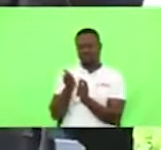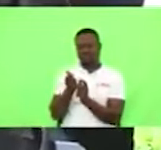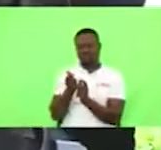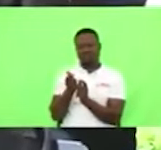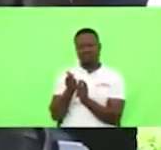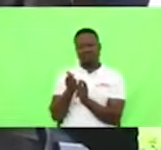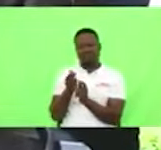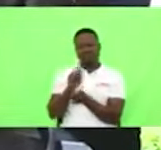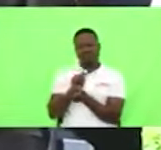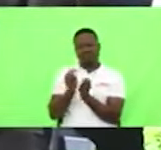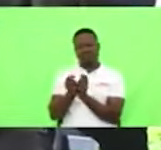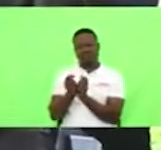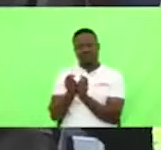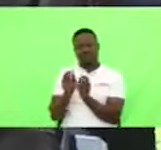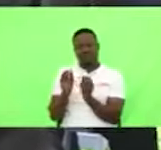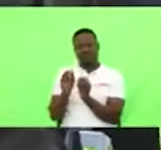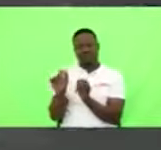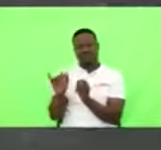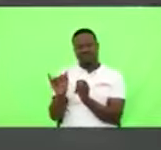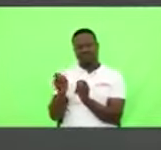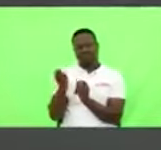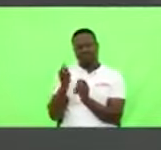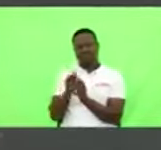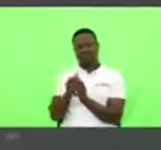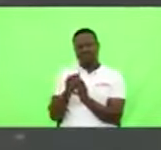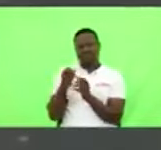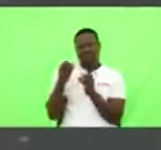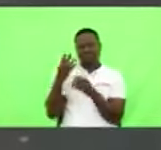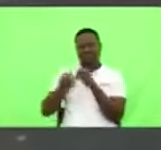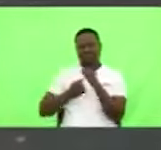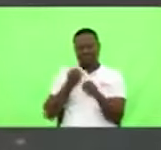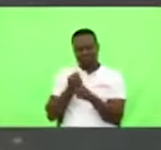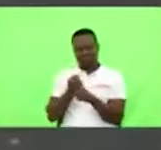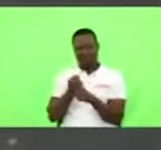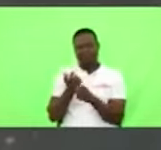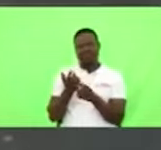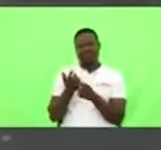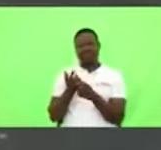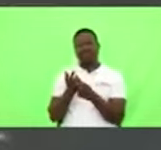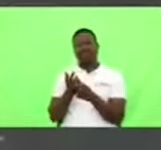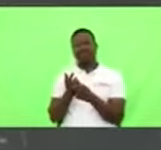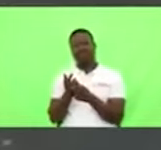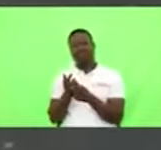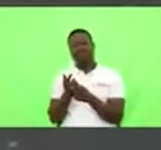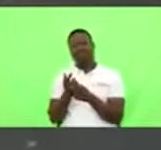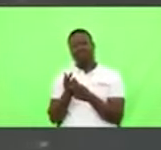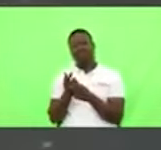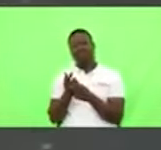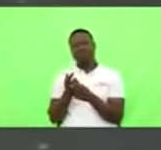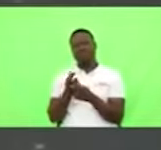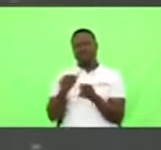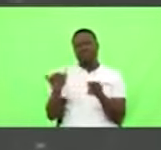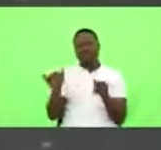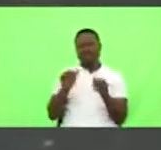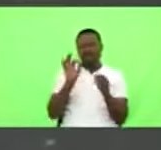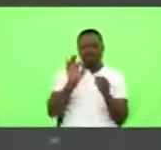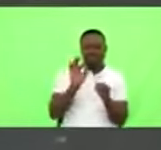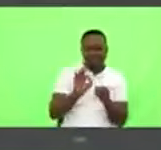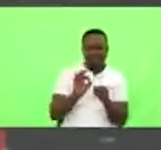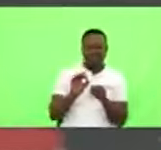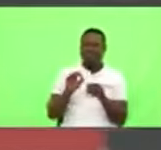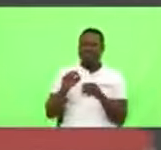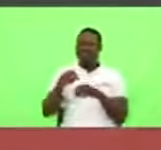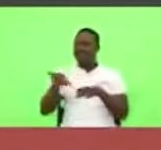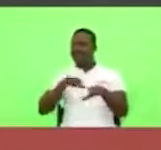He hasn't changed much. All these years, same, and preaching. What is going